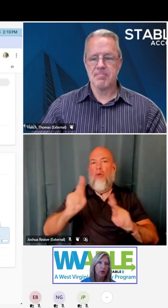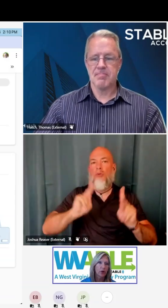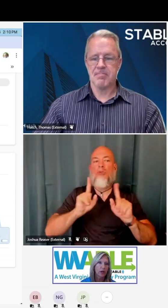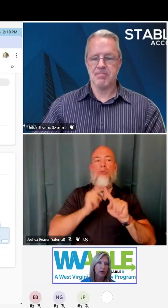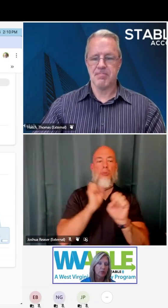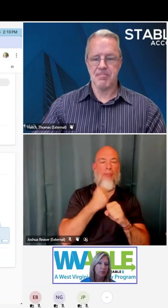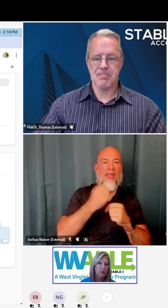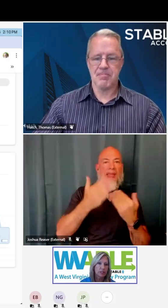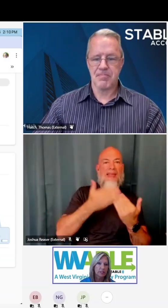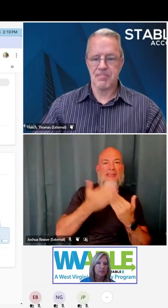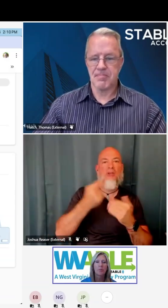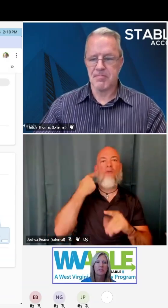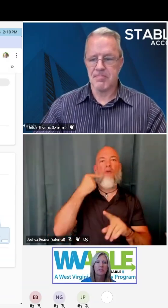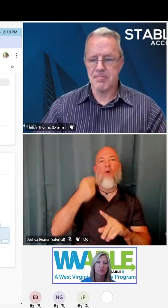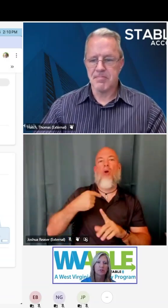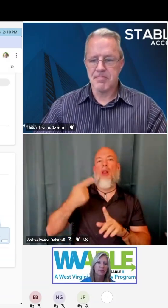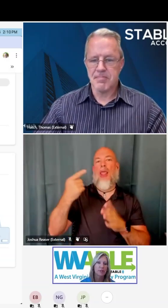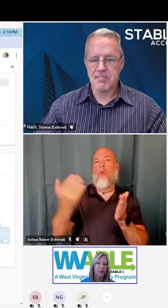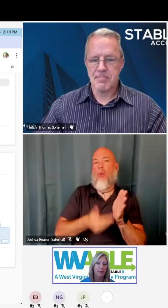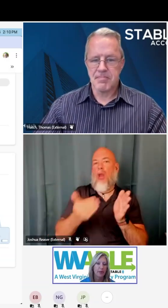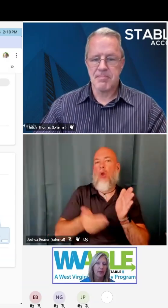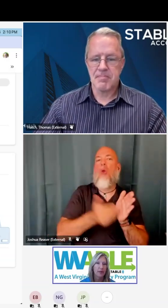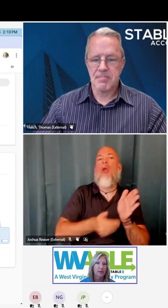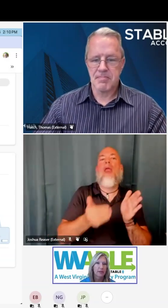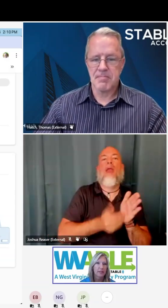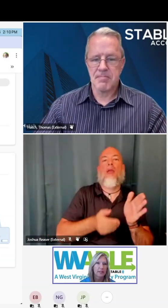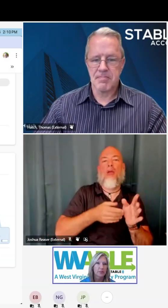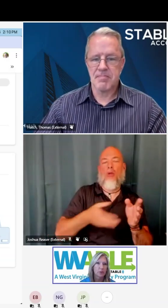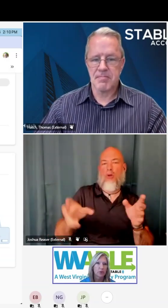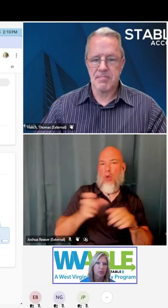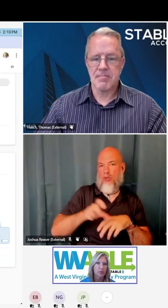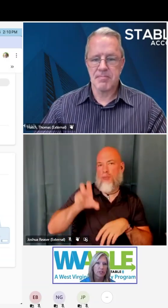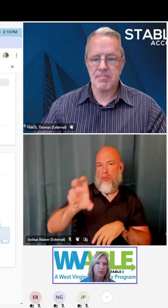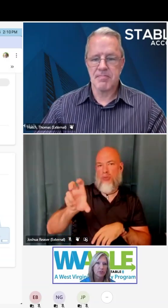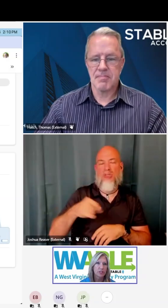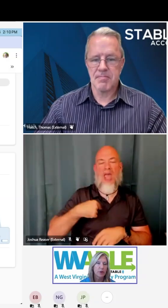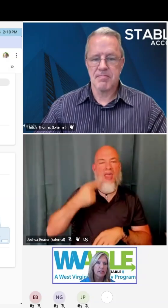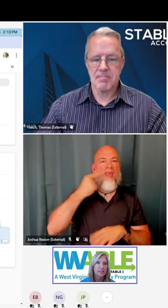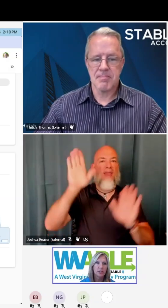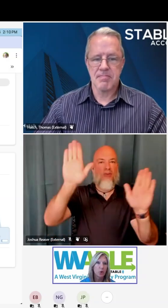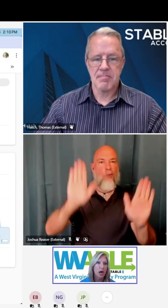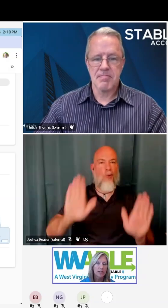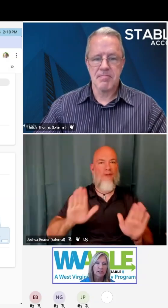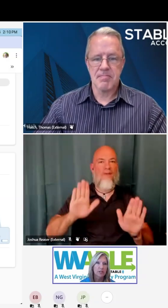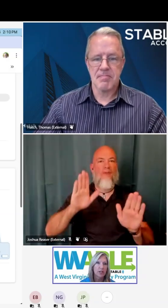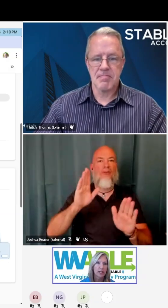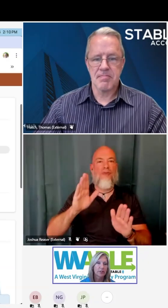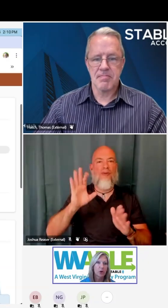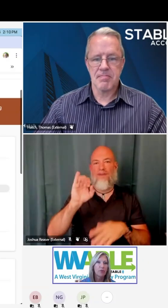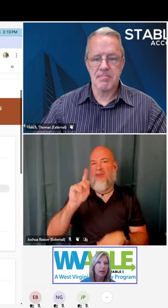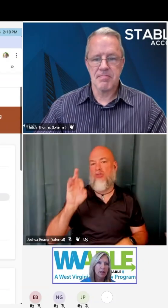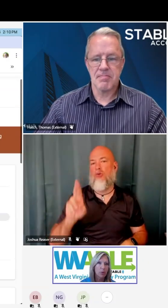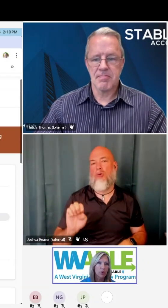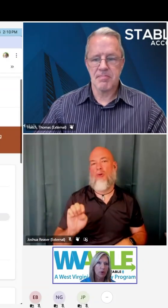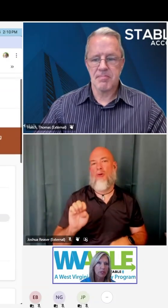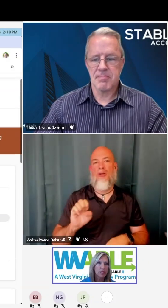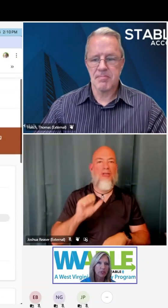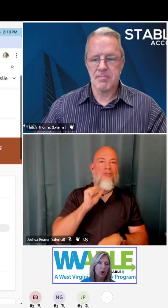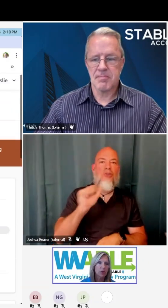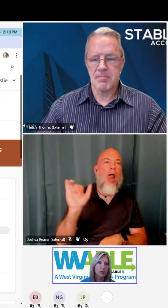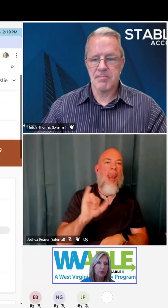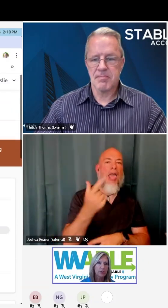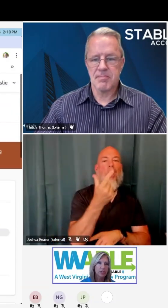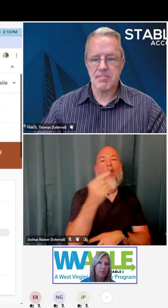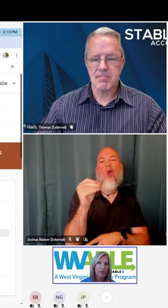do reoccurring contributions, as Tom has described. So I think that's a wonderful feature too. And it's no cost. It's not like a GoFundMe where they're going